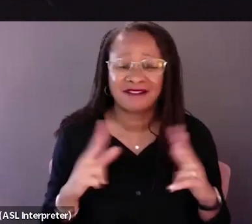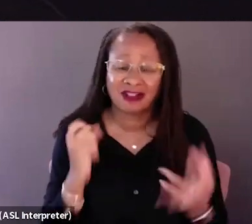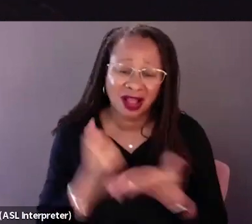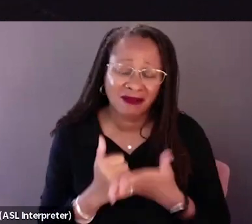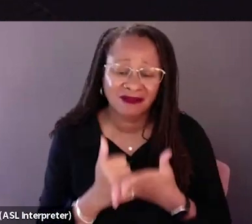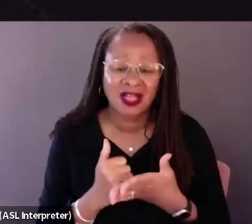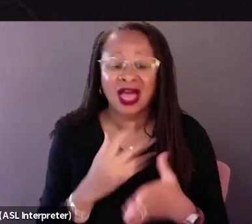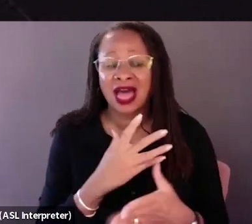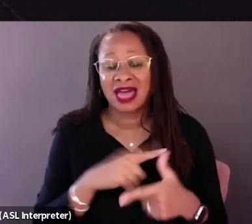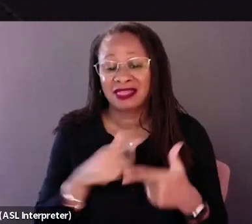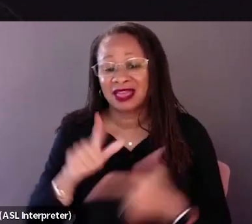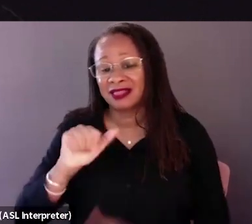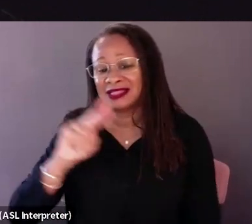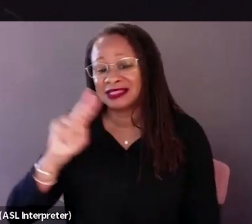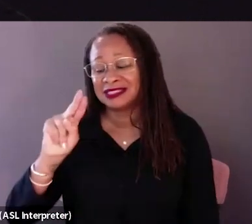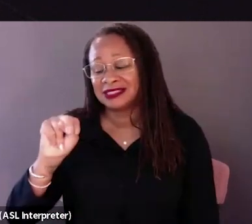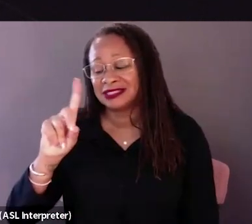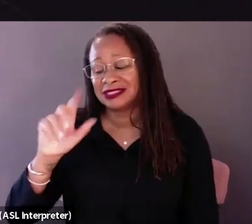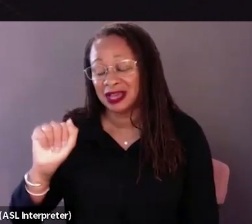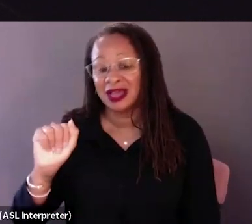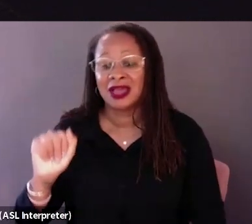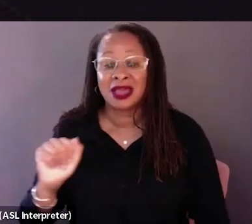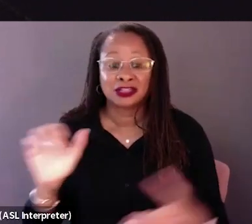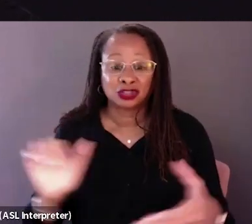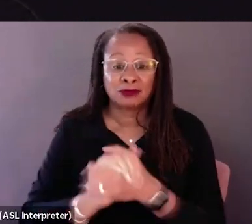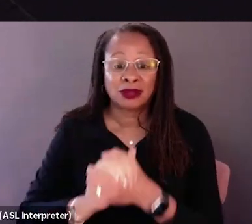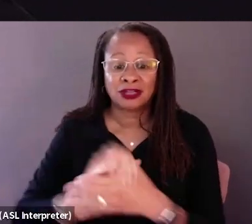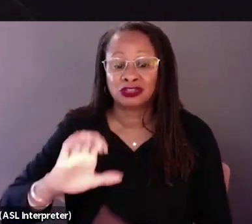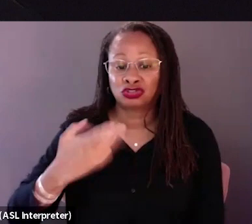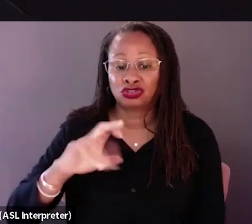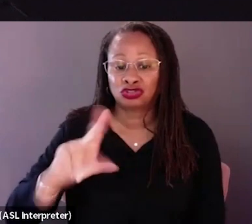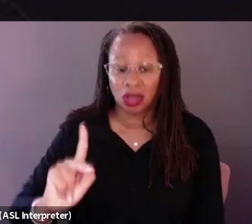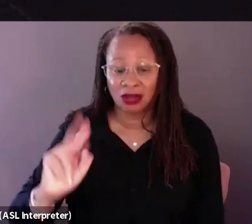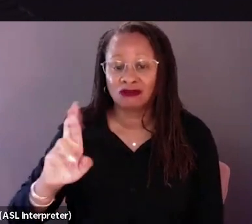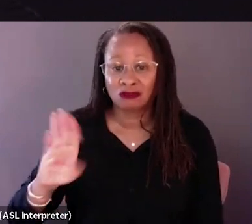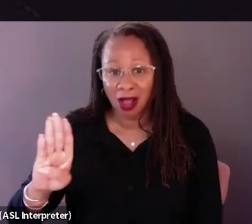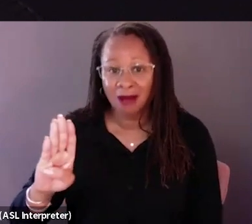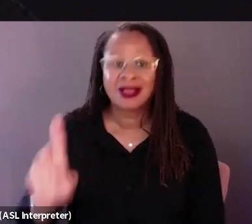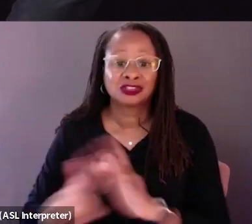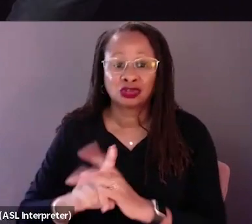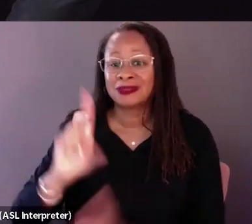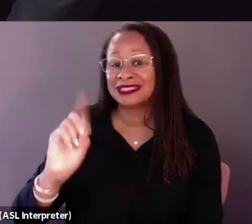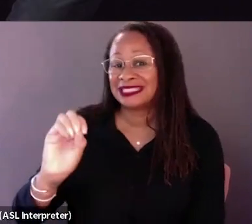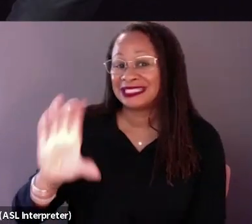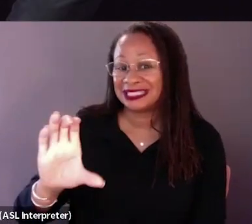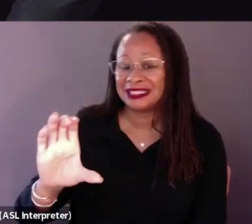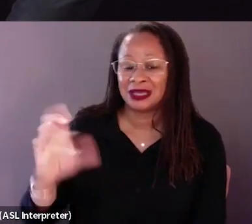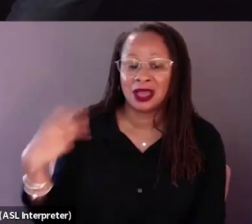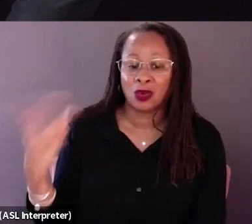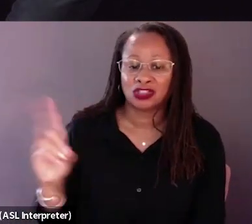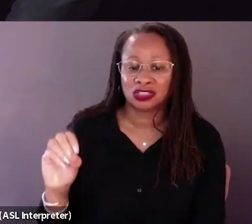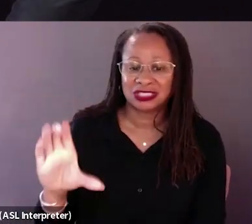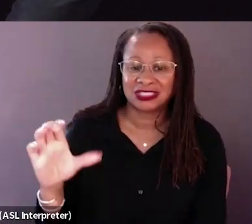then Linda, very tragically, had she married Chuck Robb. They came to the DC screening. And so I'm a nerd, so I